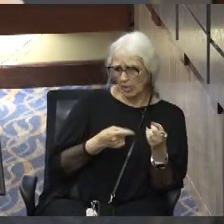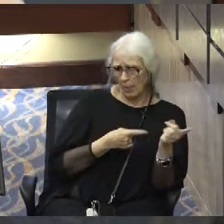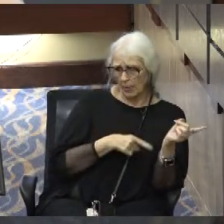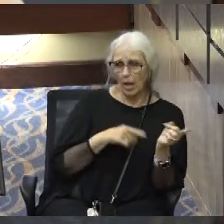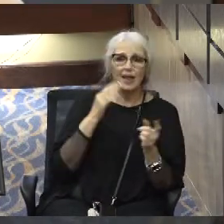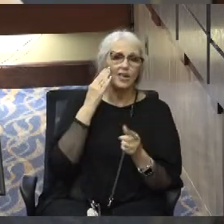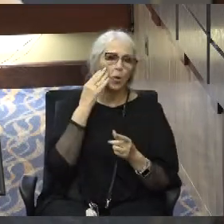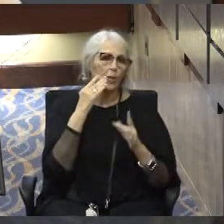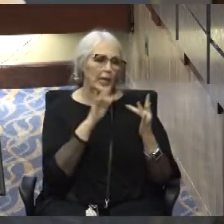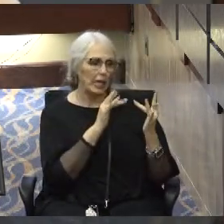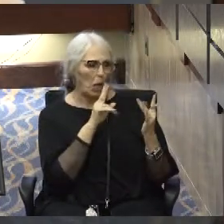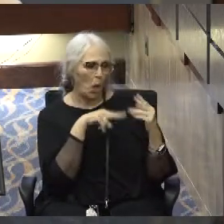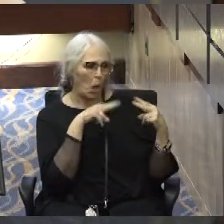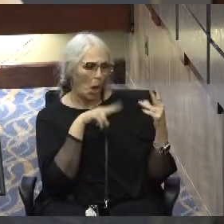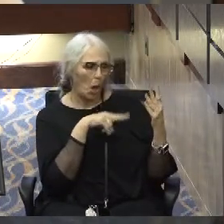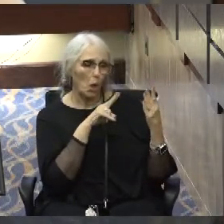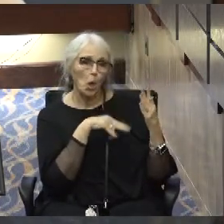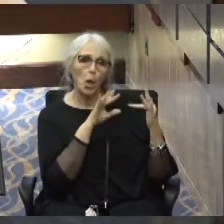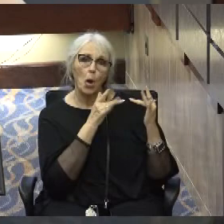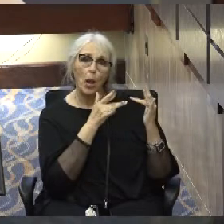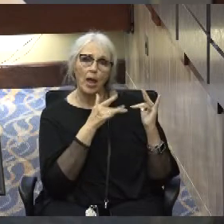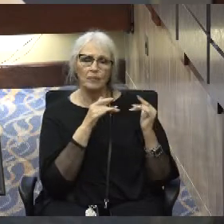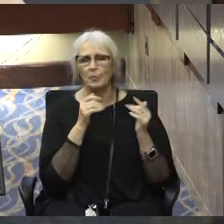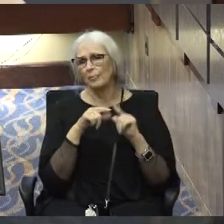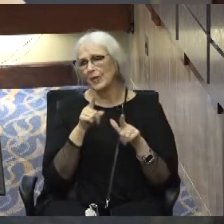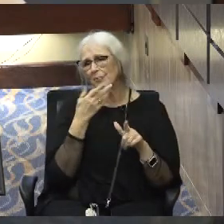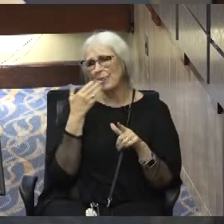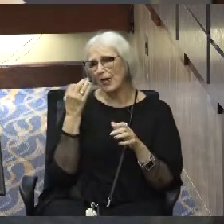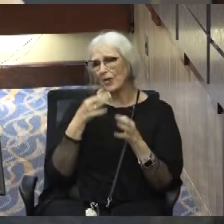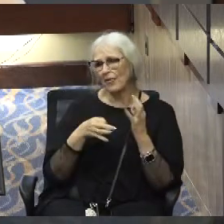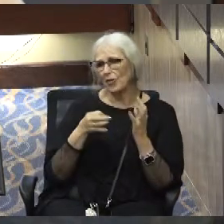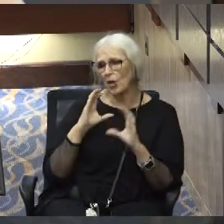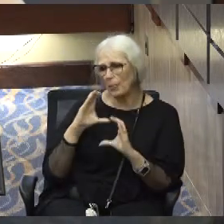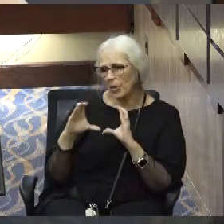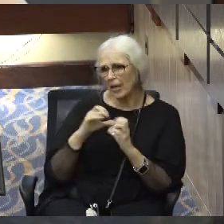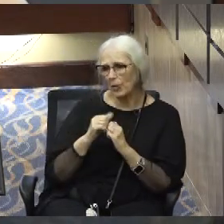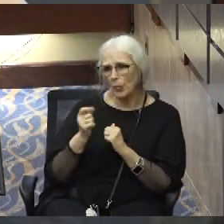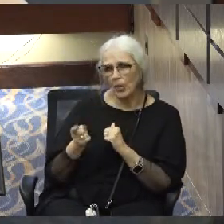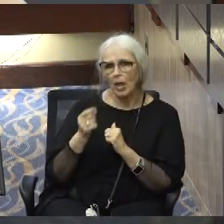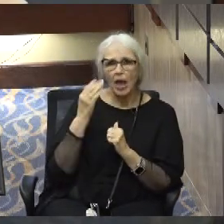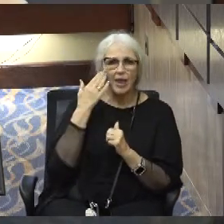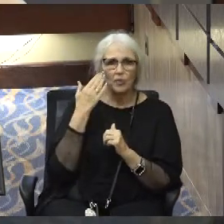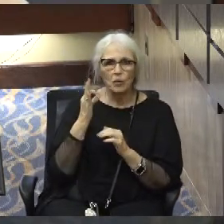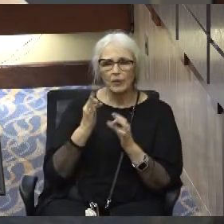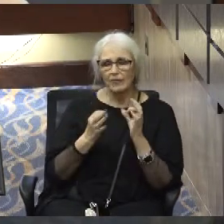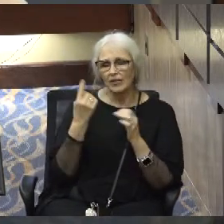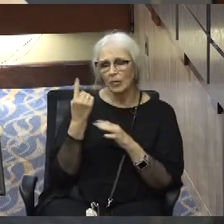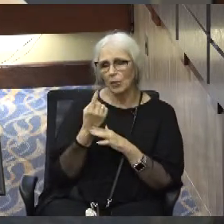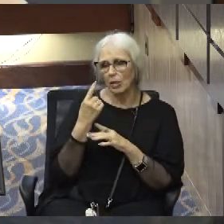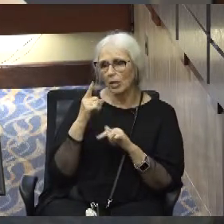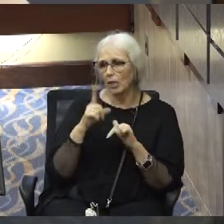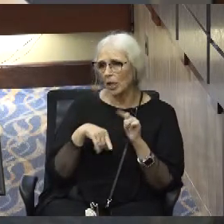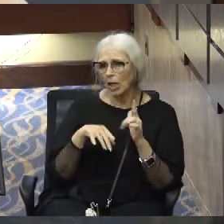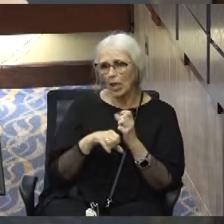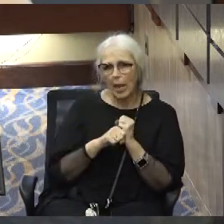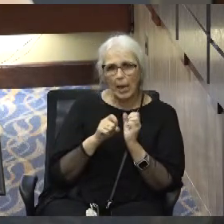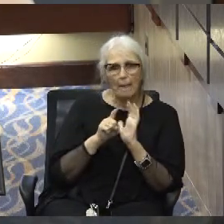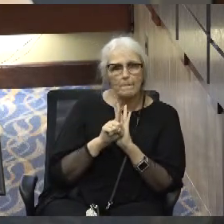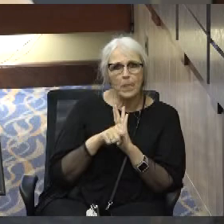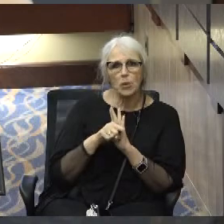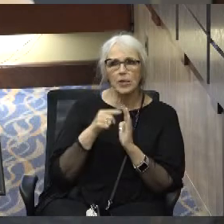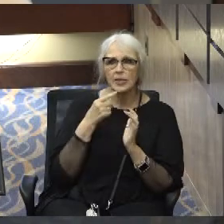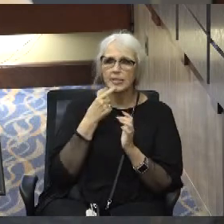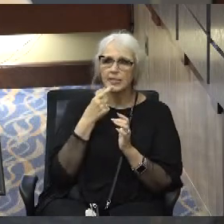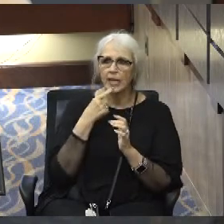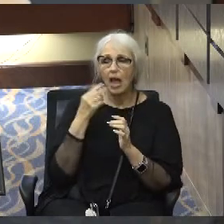and look, but it's something else if I come and tell you. I don't know that somebody couldn't take a moment and say, hey, I know